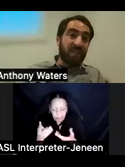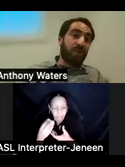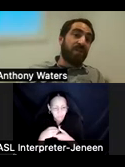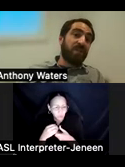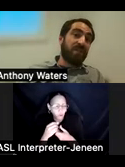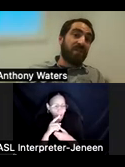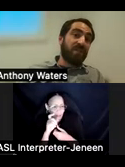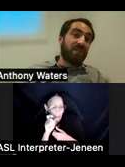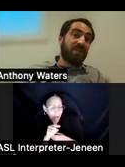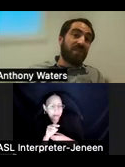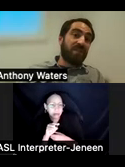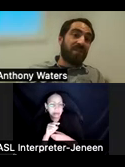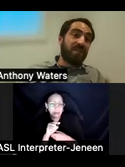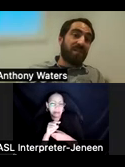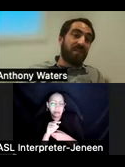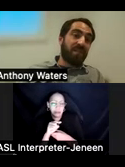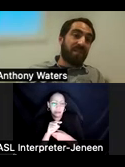asking these questions,